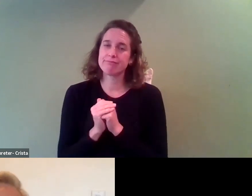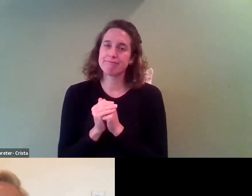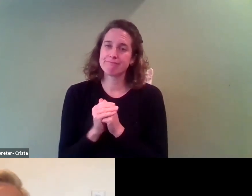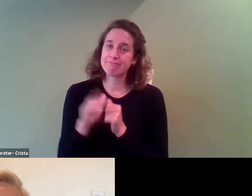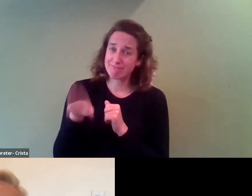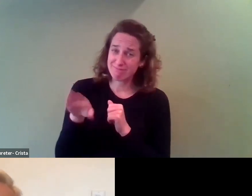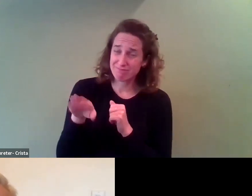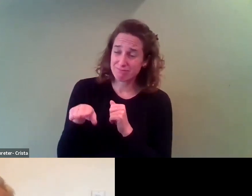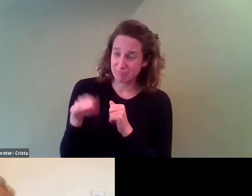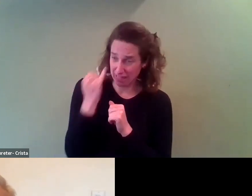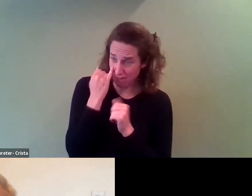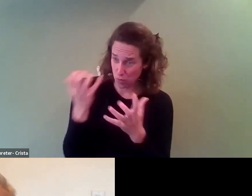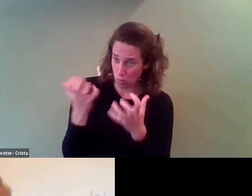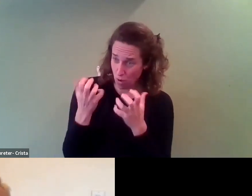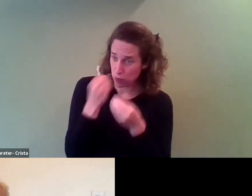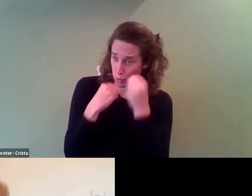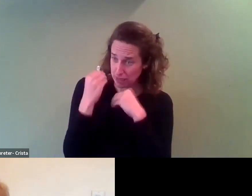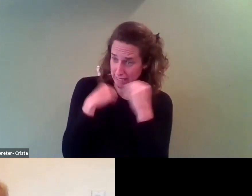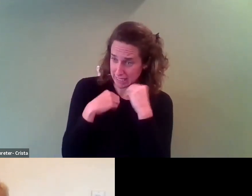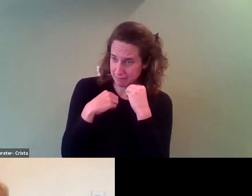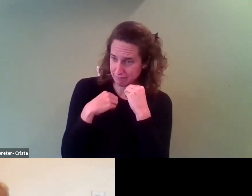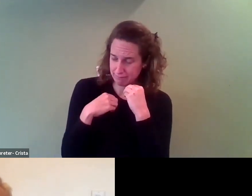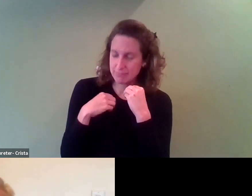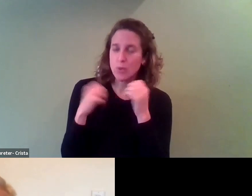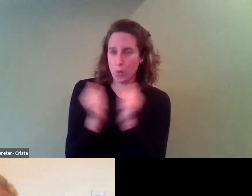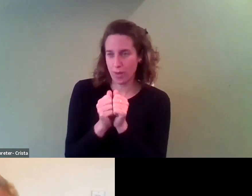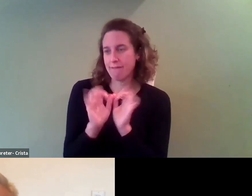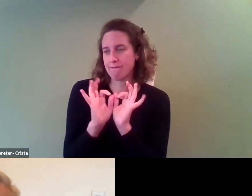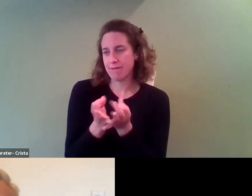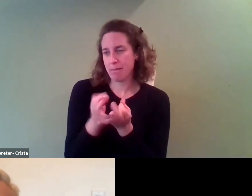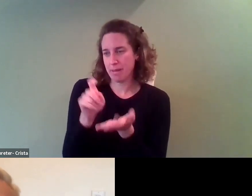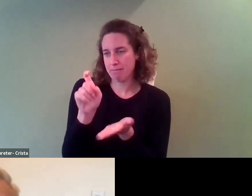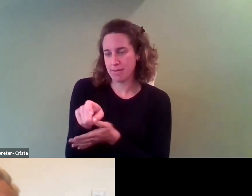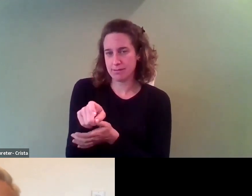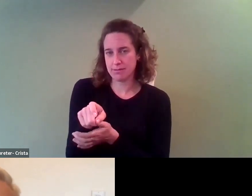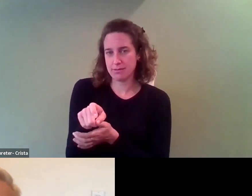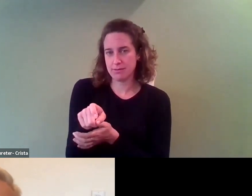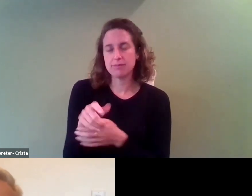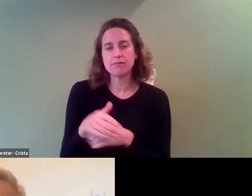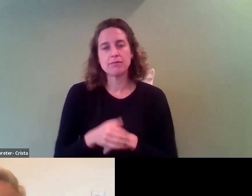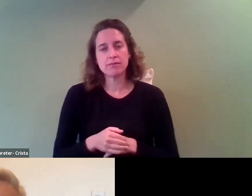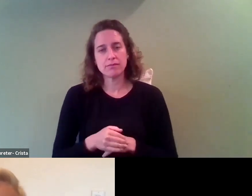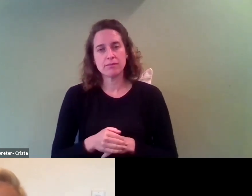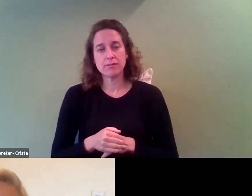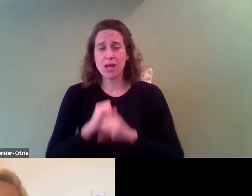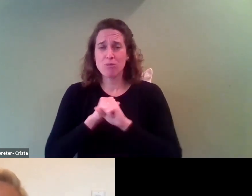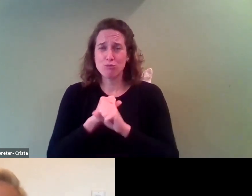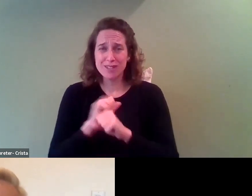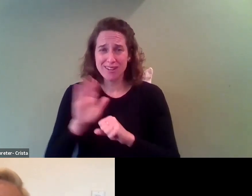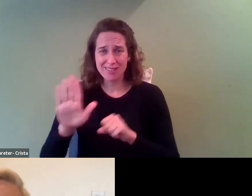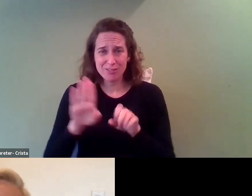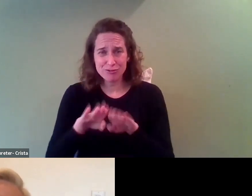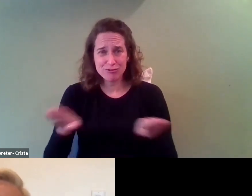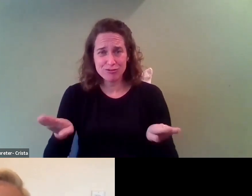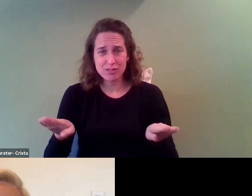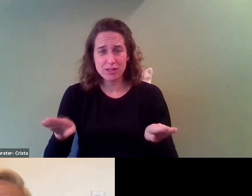you want to eat, you will eat with the family. Single most protective thing we can do for our children, not just for their nutrition, but